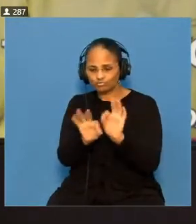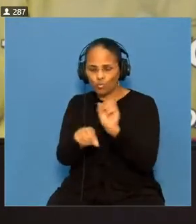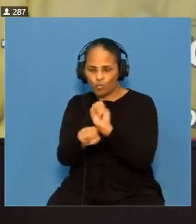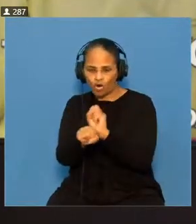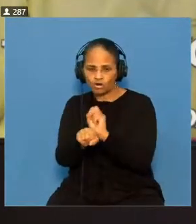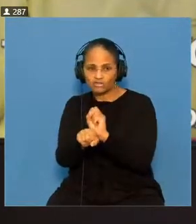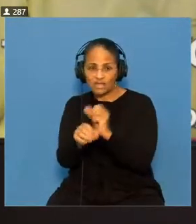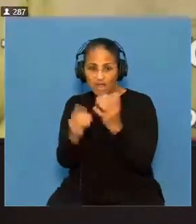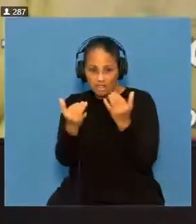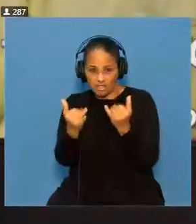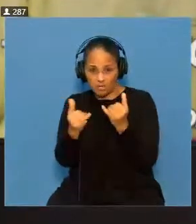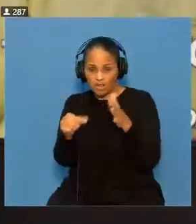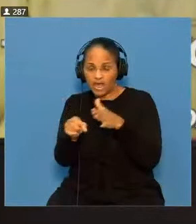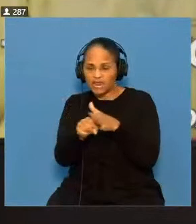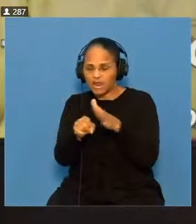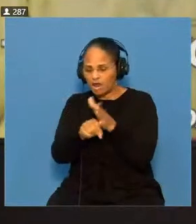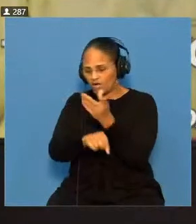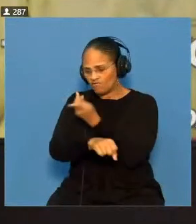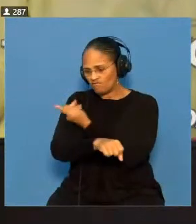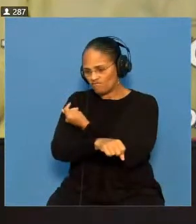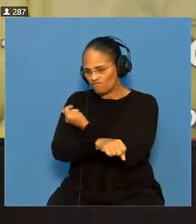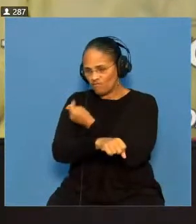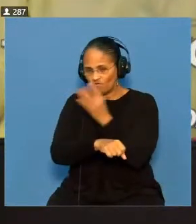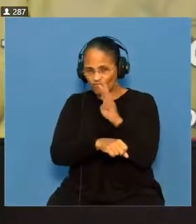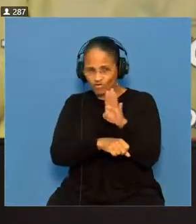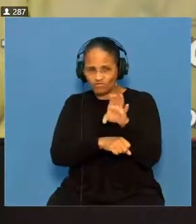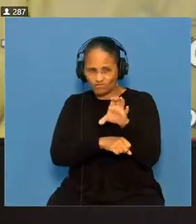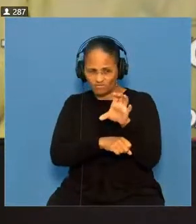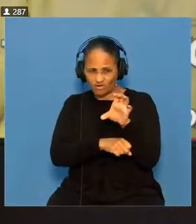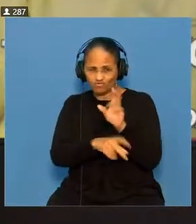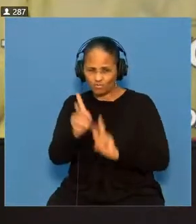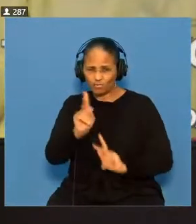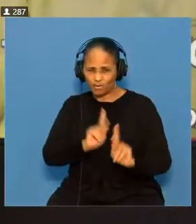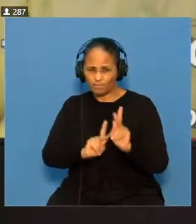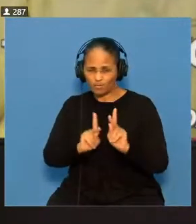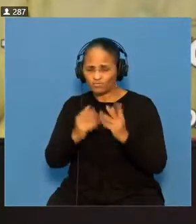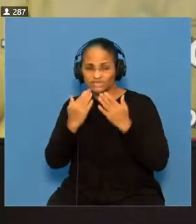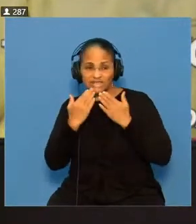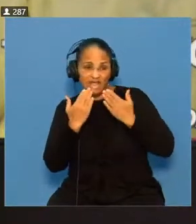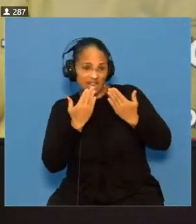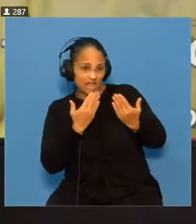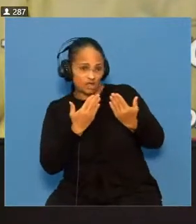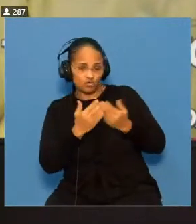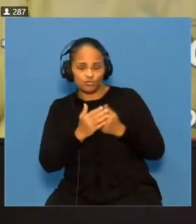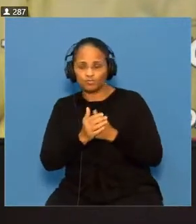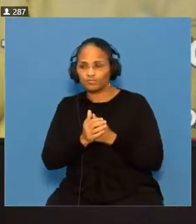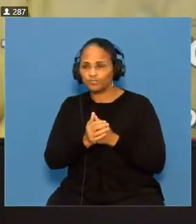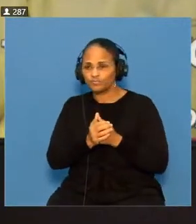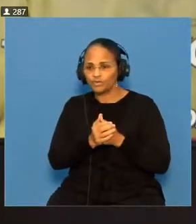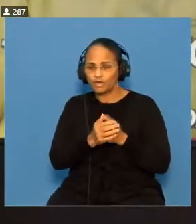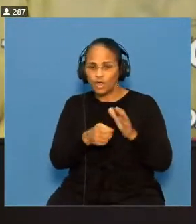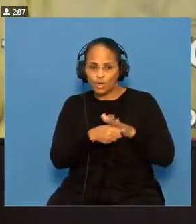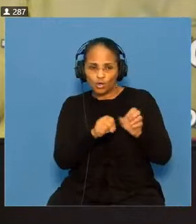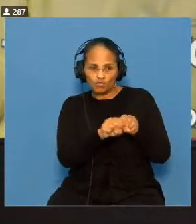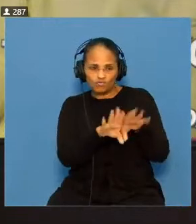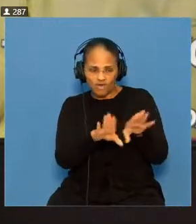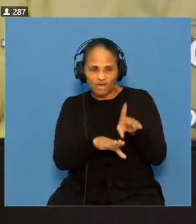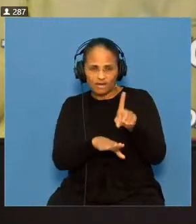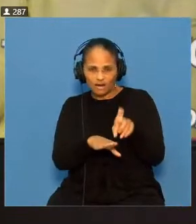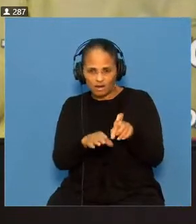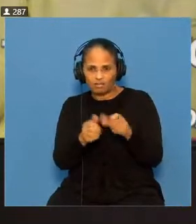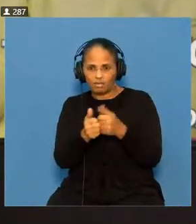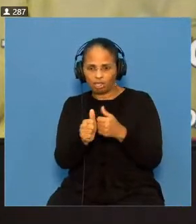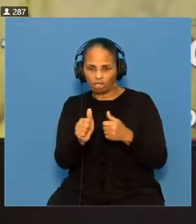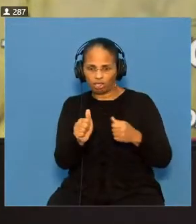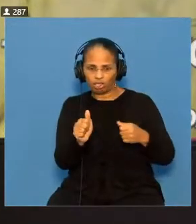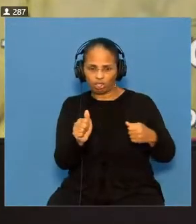point, we're getting enough doses for 4,500 people. Okay, thank you. COVAX seems to be lagging far behind